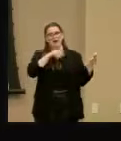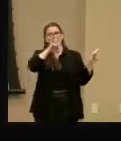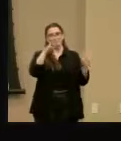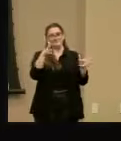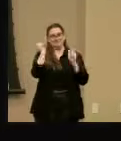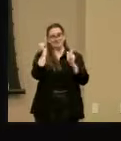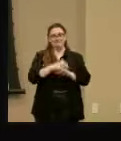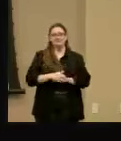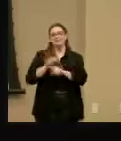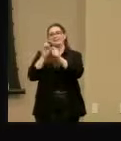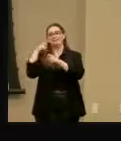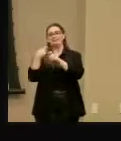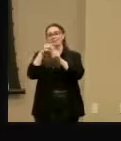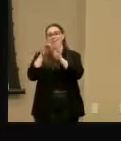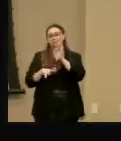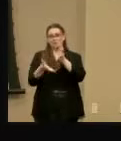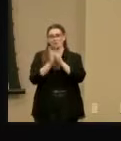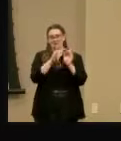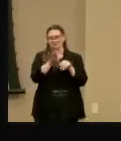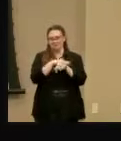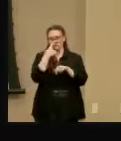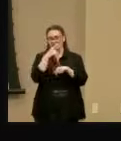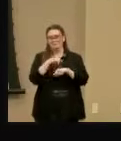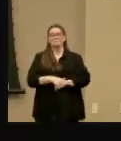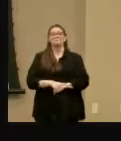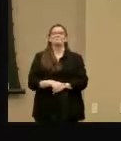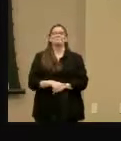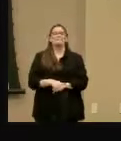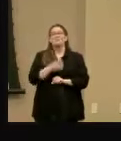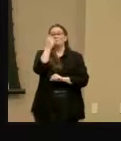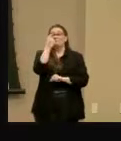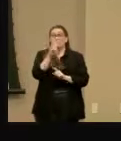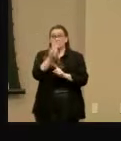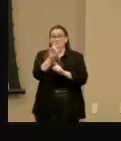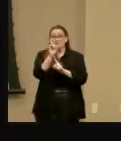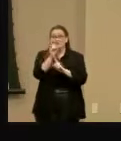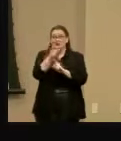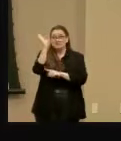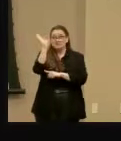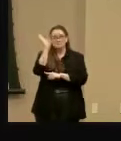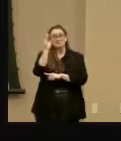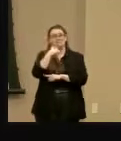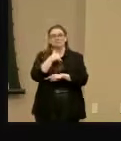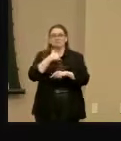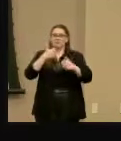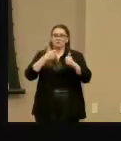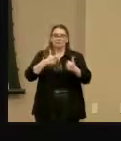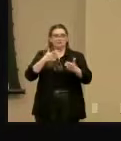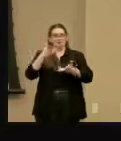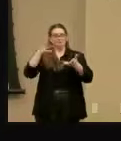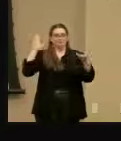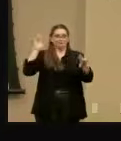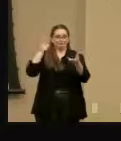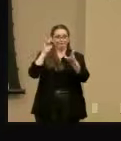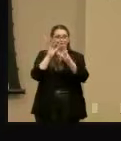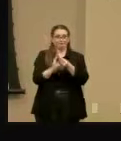fast. So all that being said, in a 45-minute talk, I'm going to do my best to sum things up and hopefully make